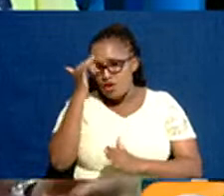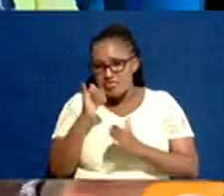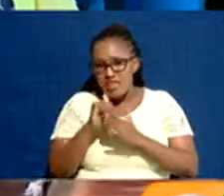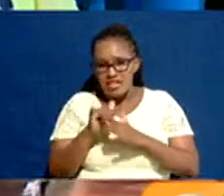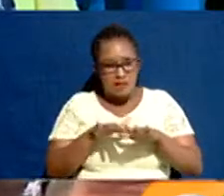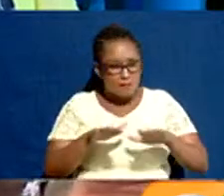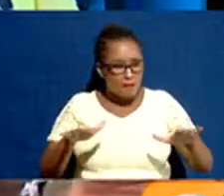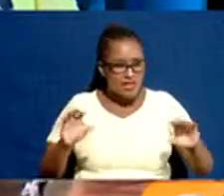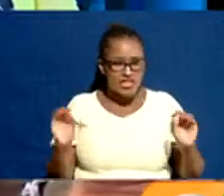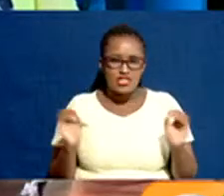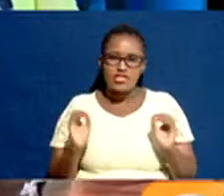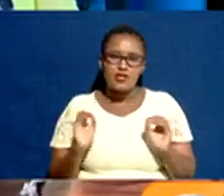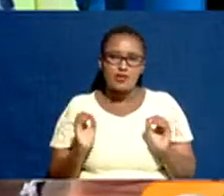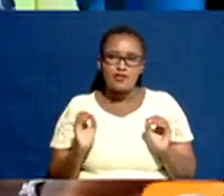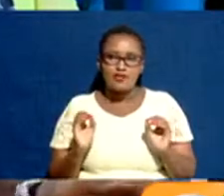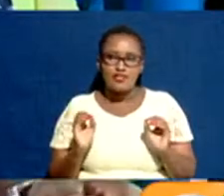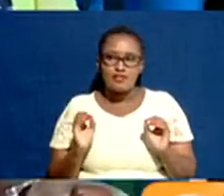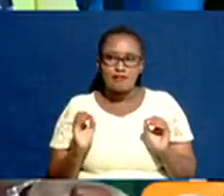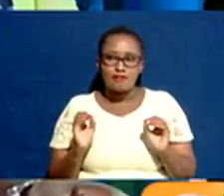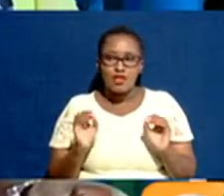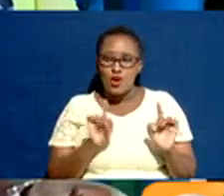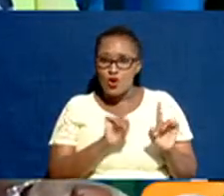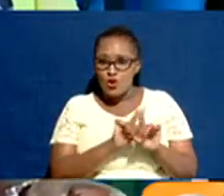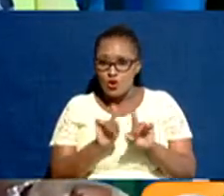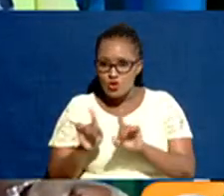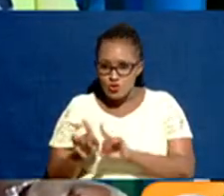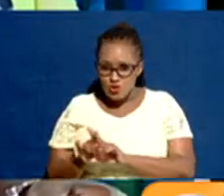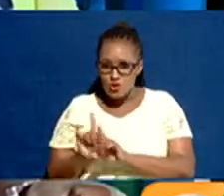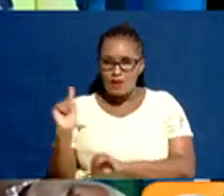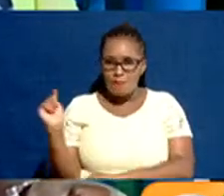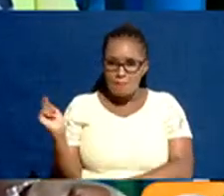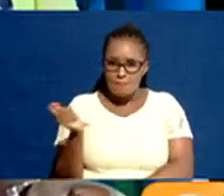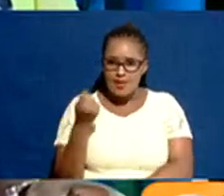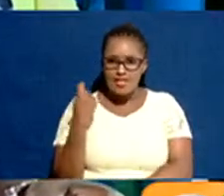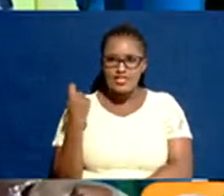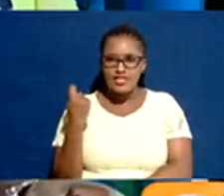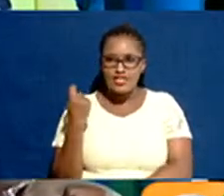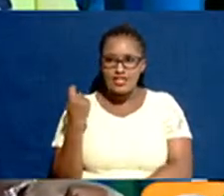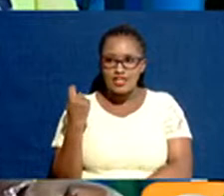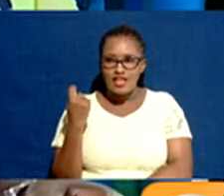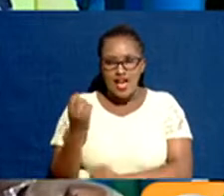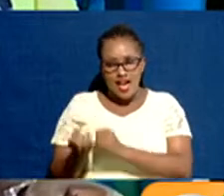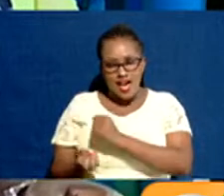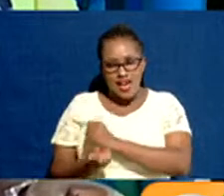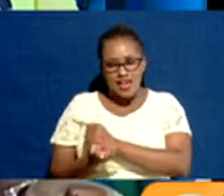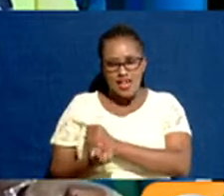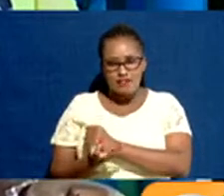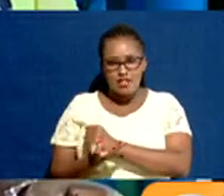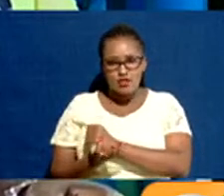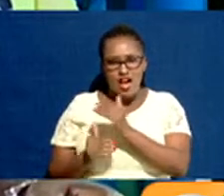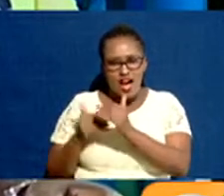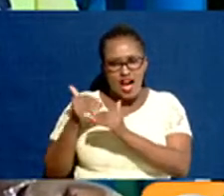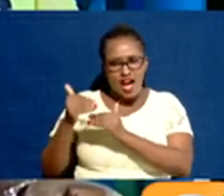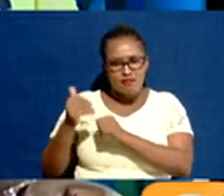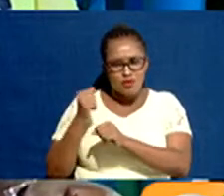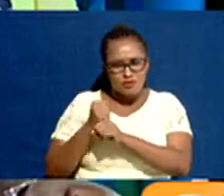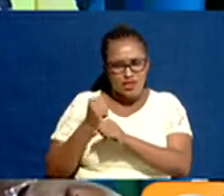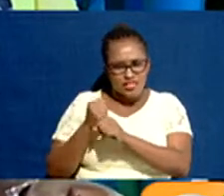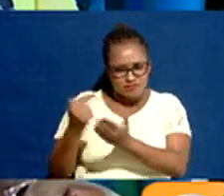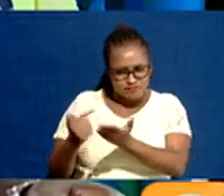You cannot subsidize consumption. And the president was well advised, and after analyzing all